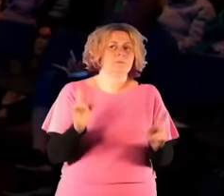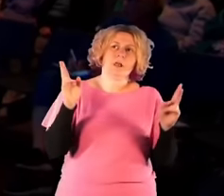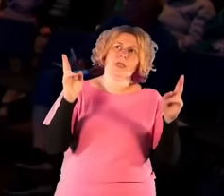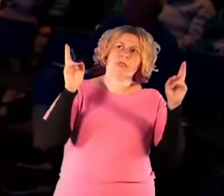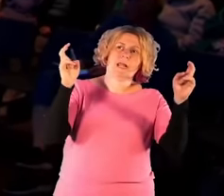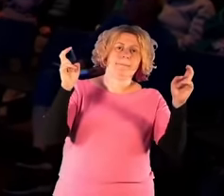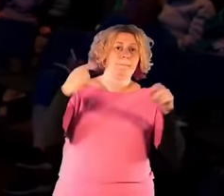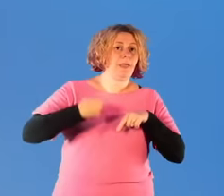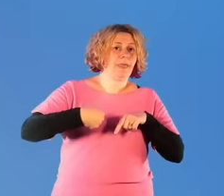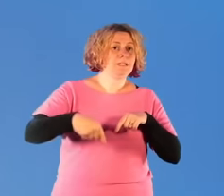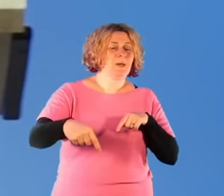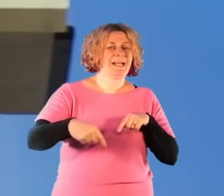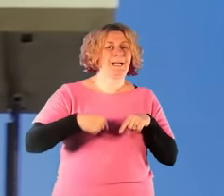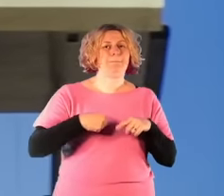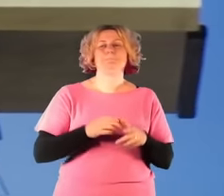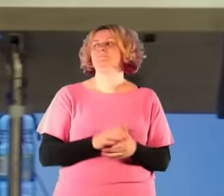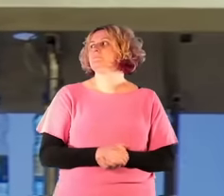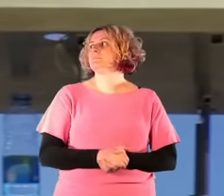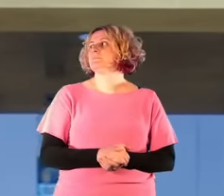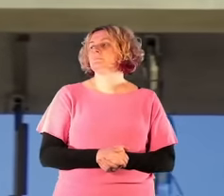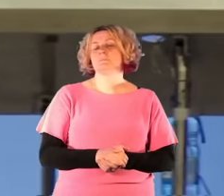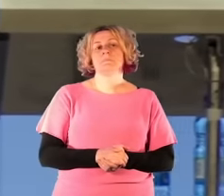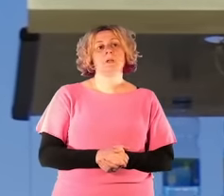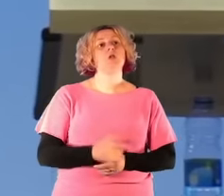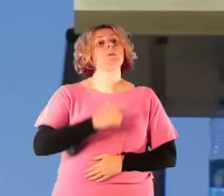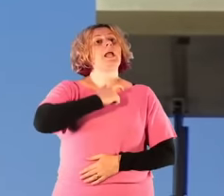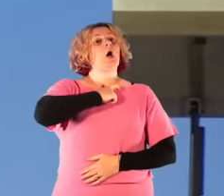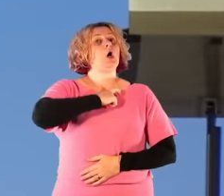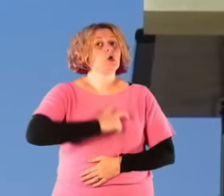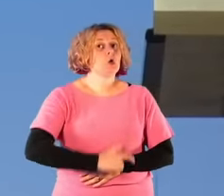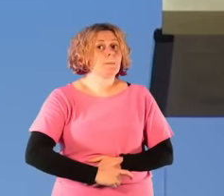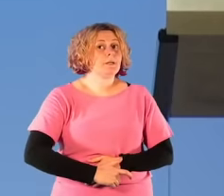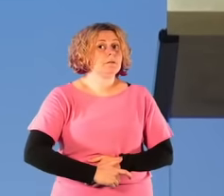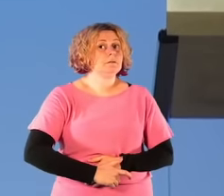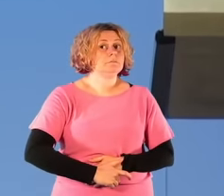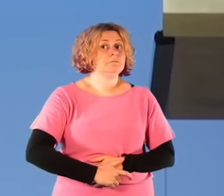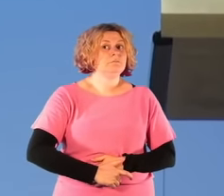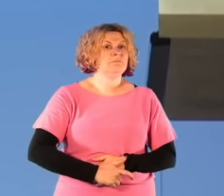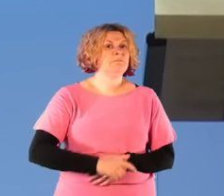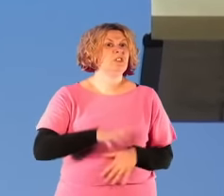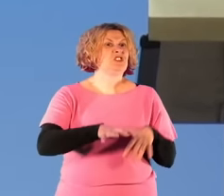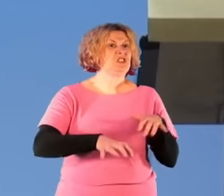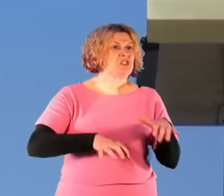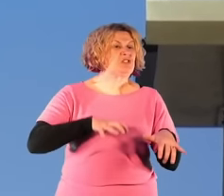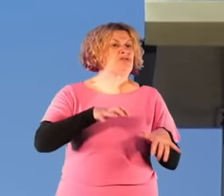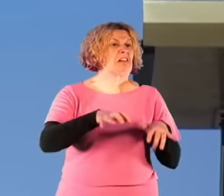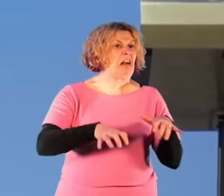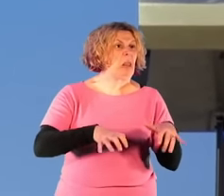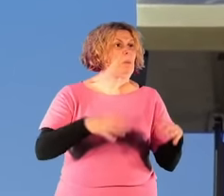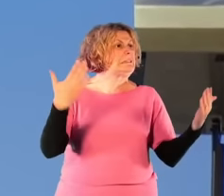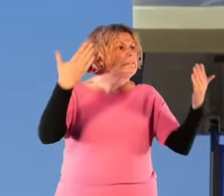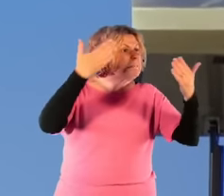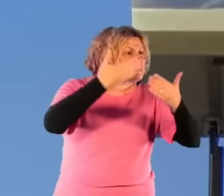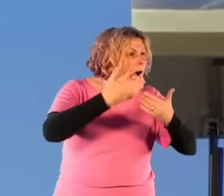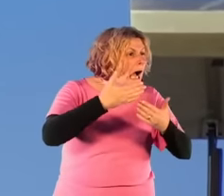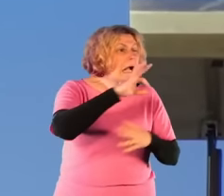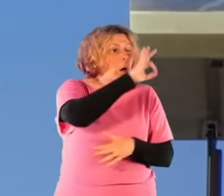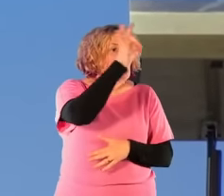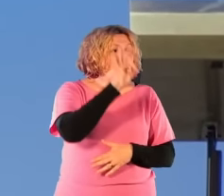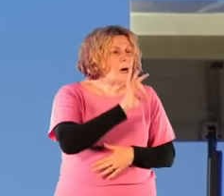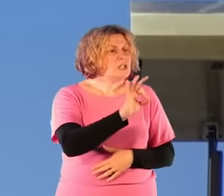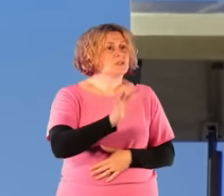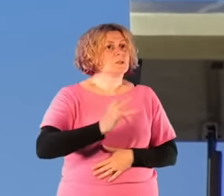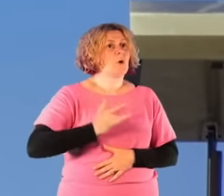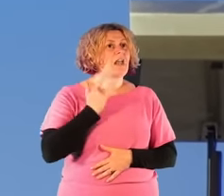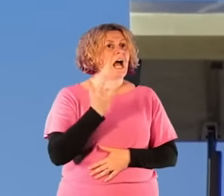What is it to be human? Well, to be human is to struggle with many of the dark questions of life. Of course,